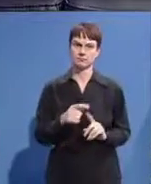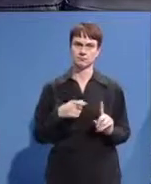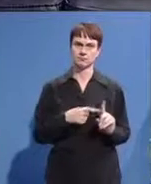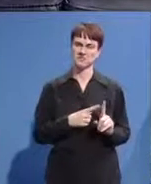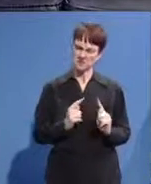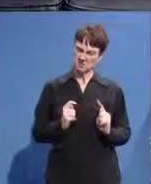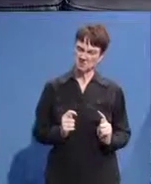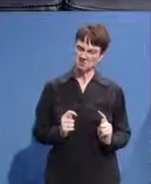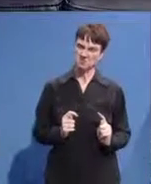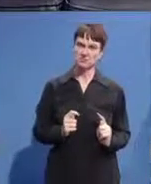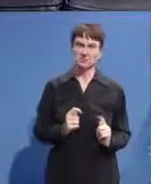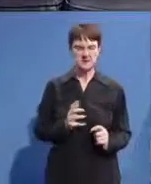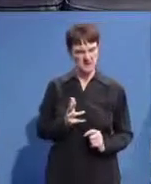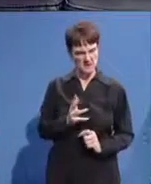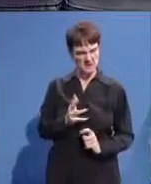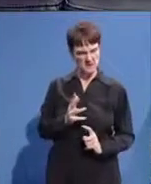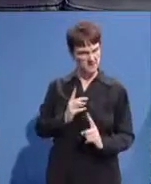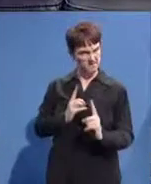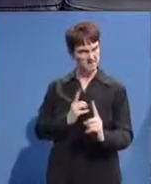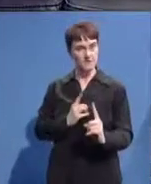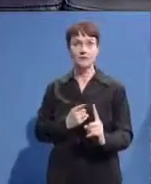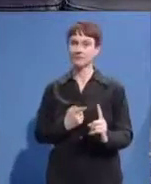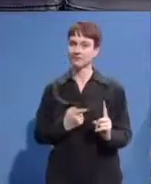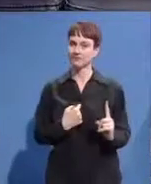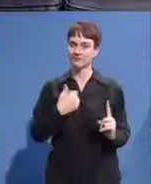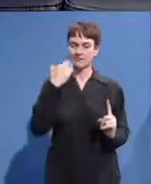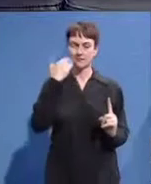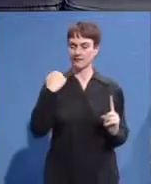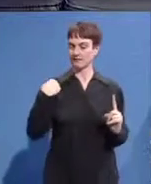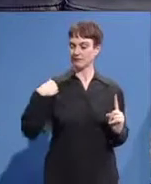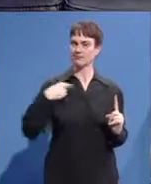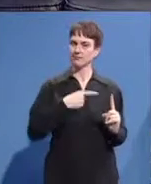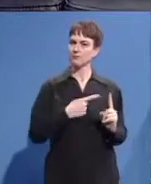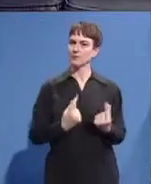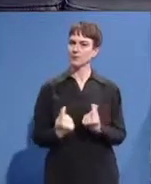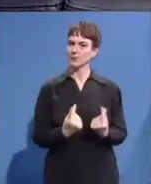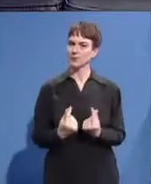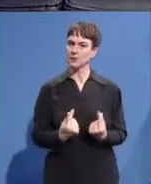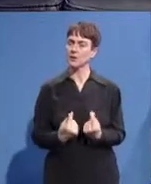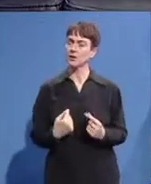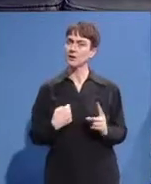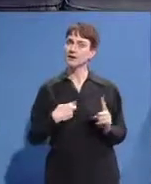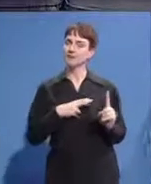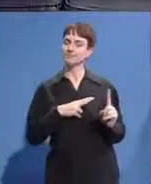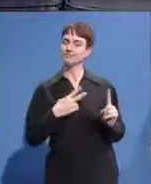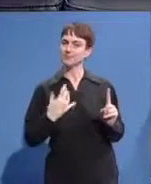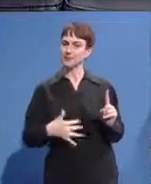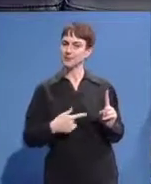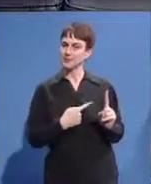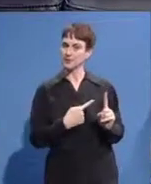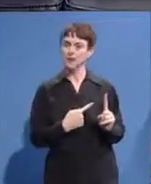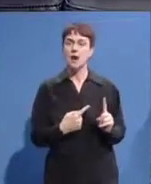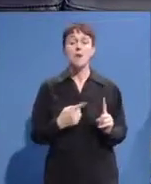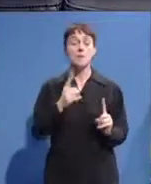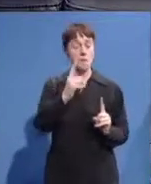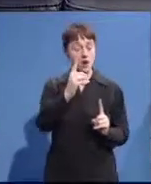determined character. I mean, we know that from his more recent activities. But I would like to add, too, that he wasn't the only